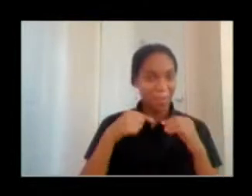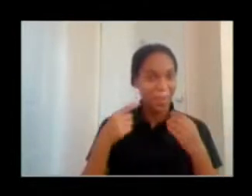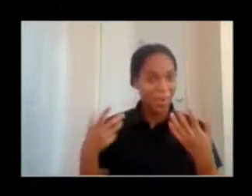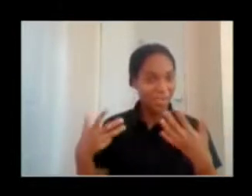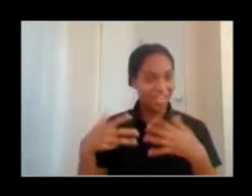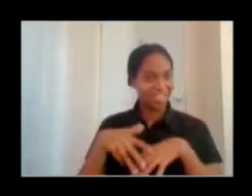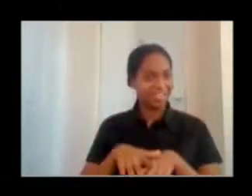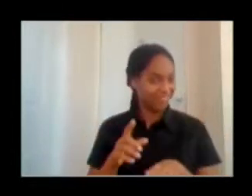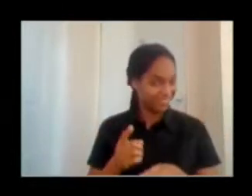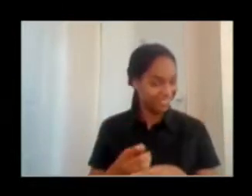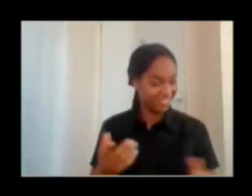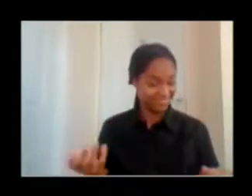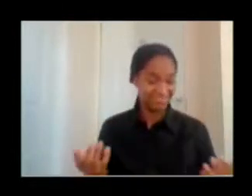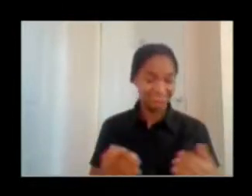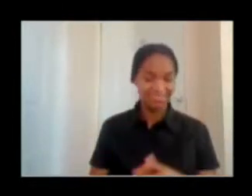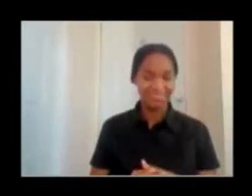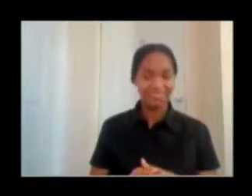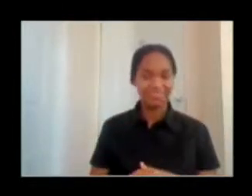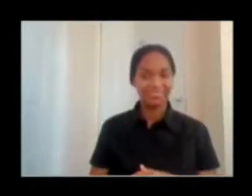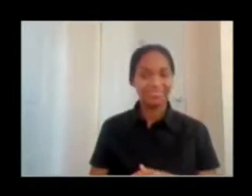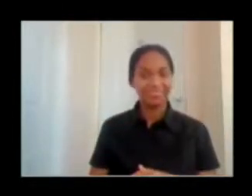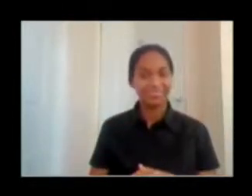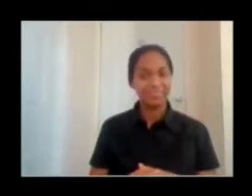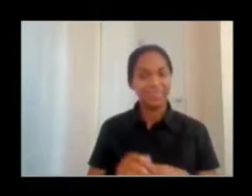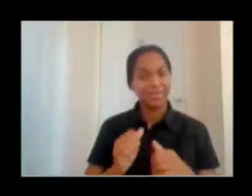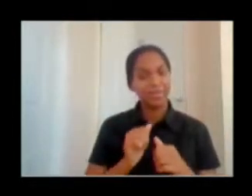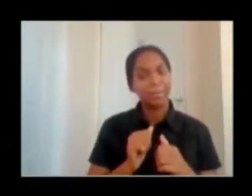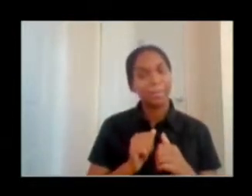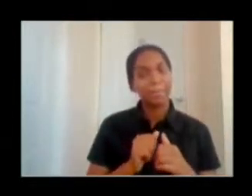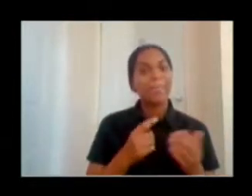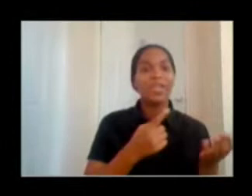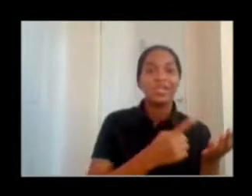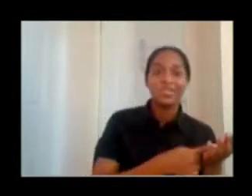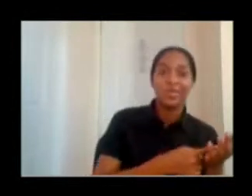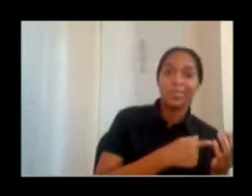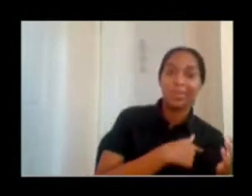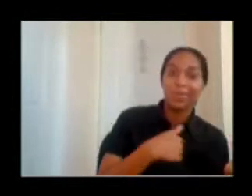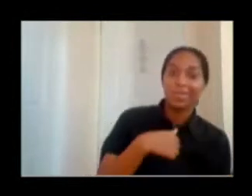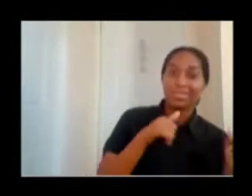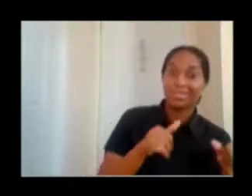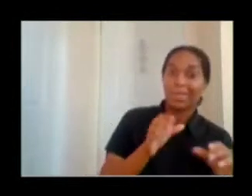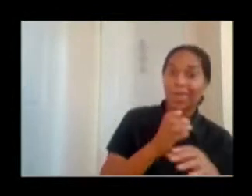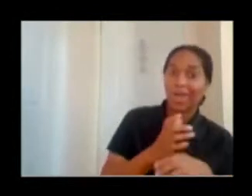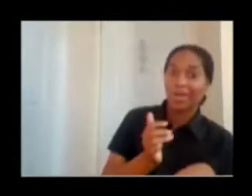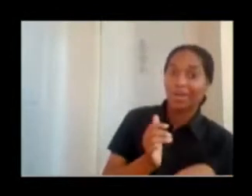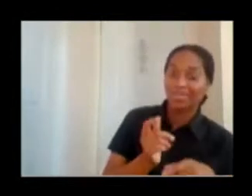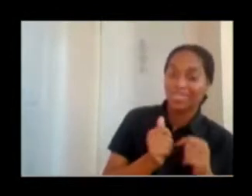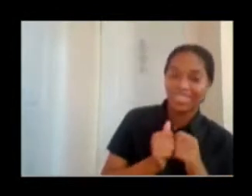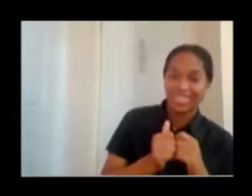right? But with these Sometimes we're even in the same car together.